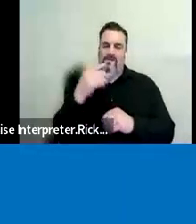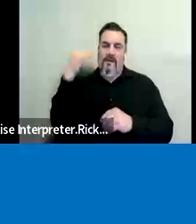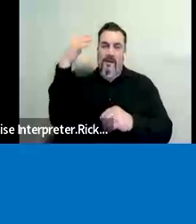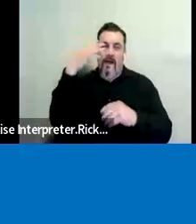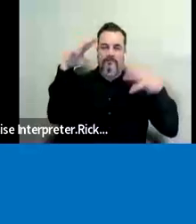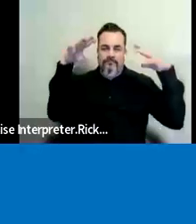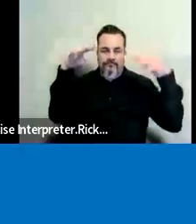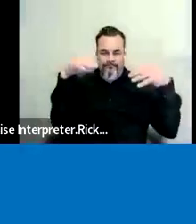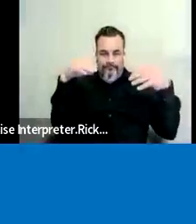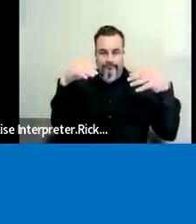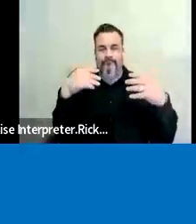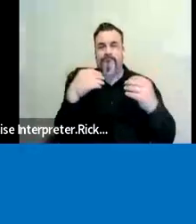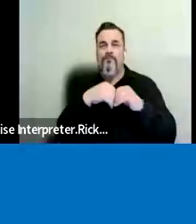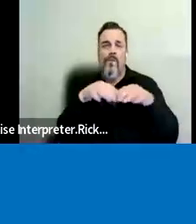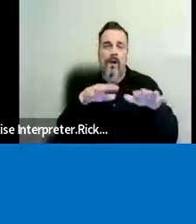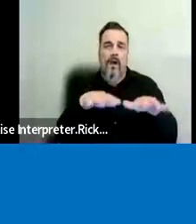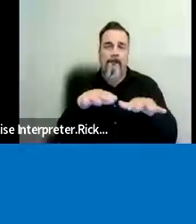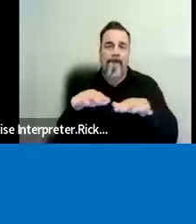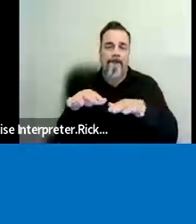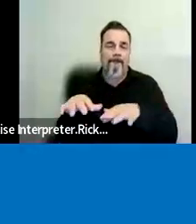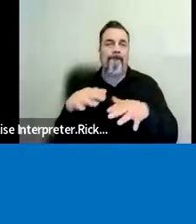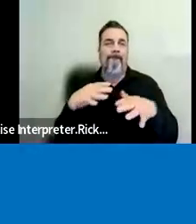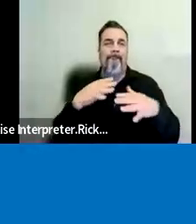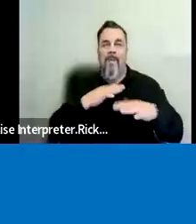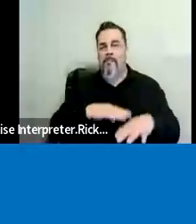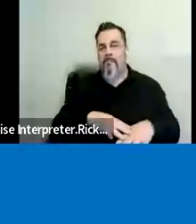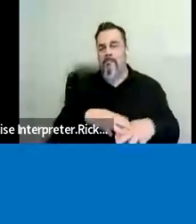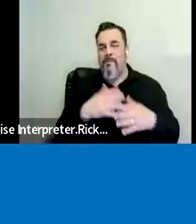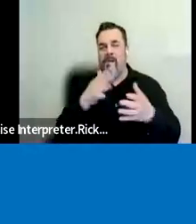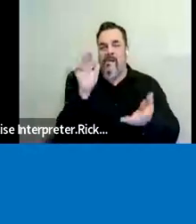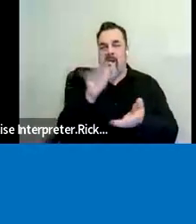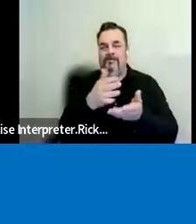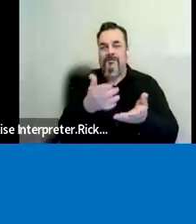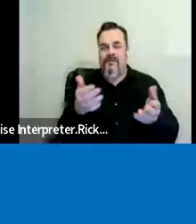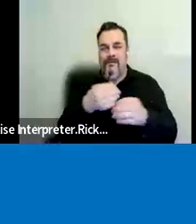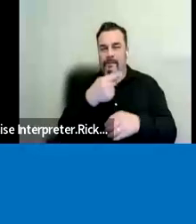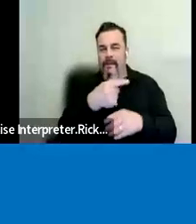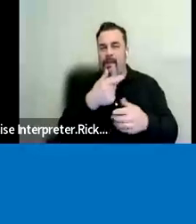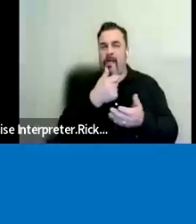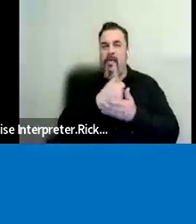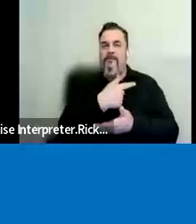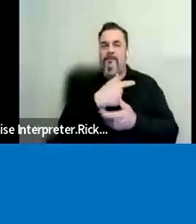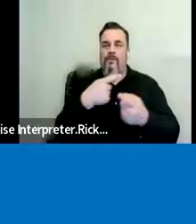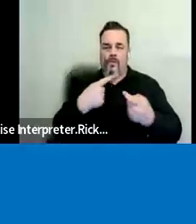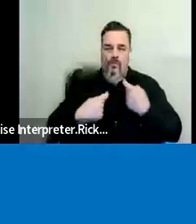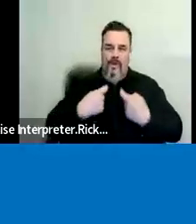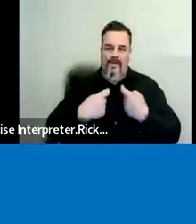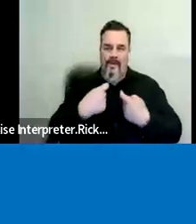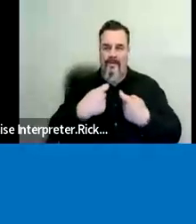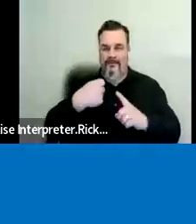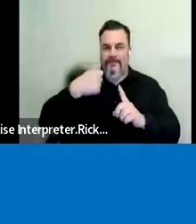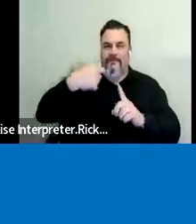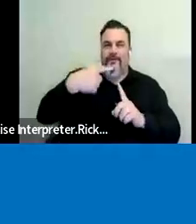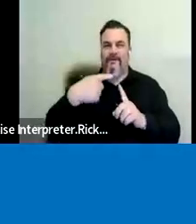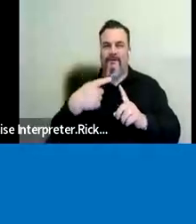dimmer, there's more calming activities, there's less stuff in there. It helps them regulate their the stimulation